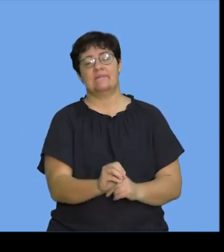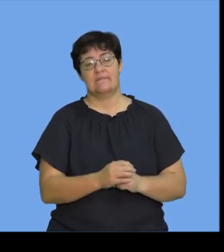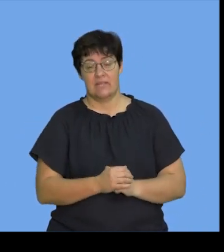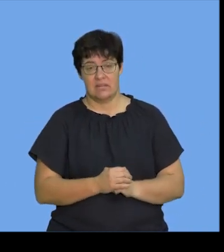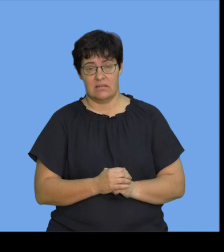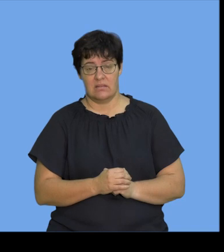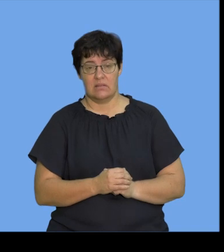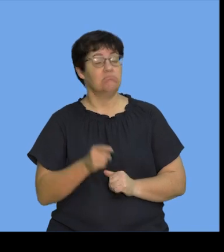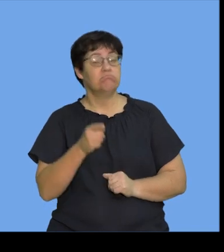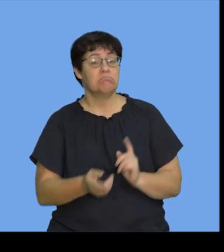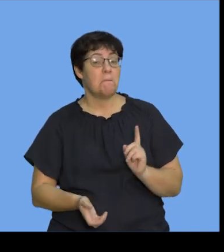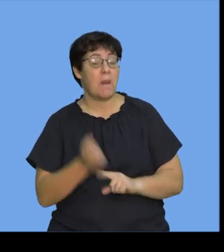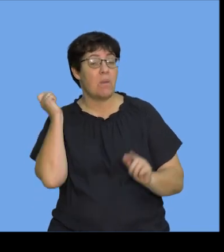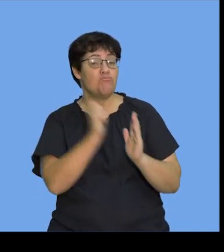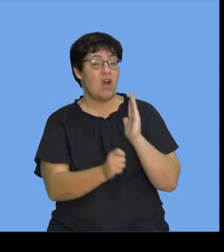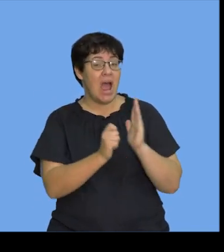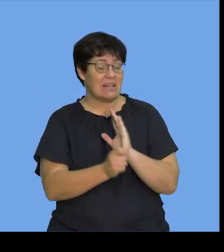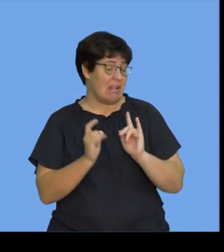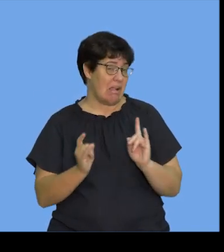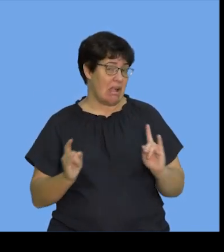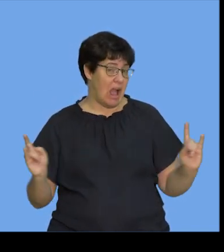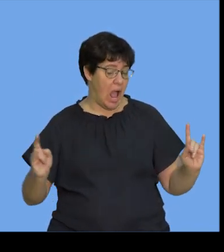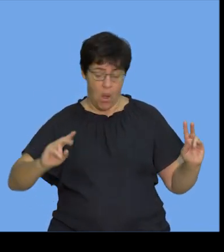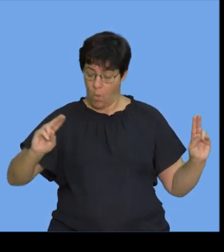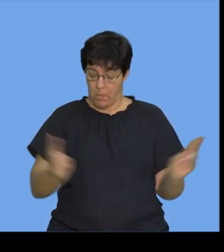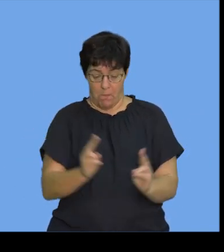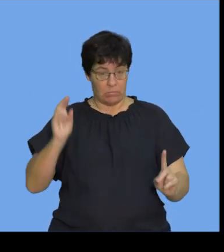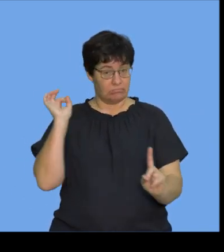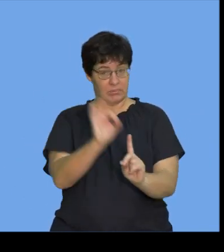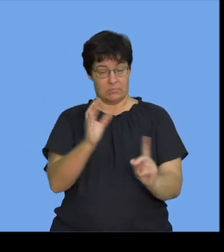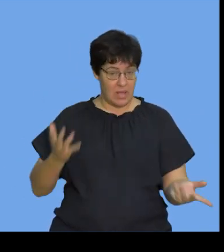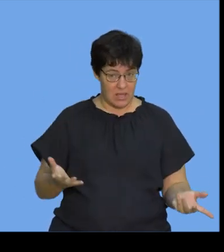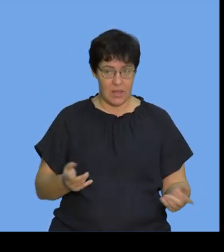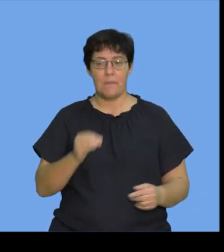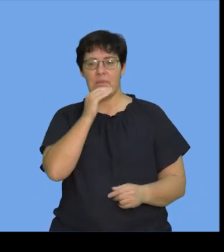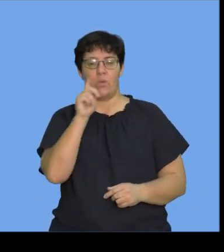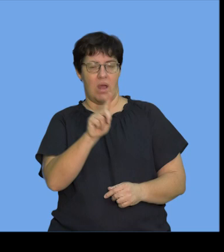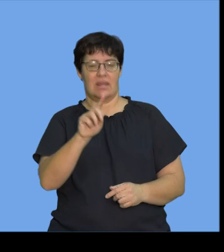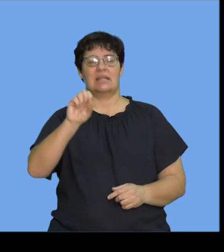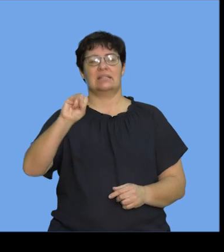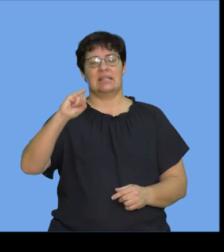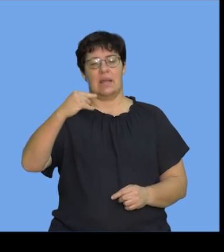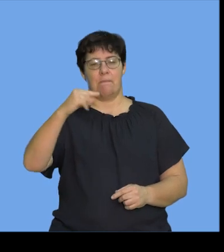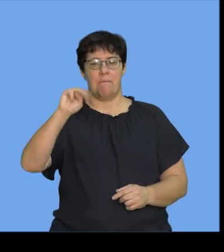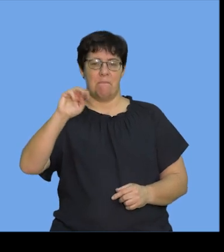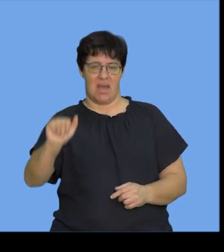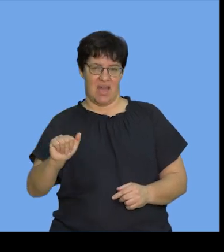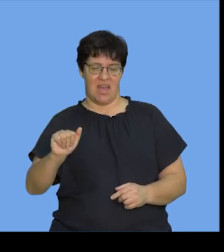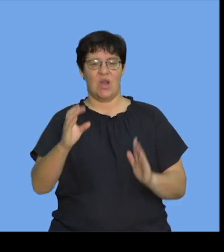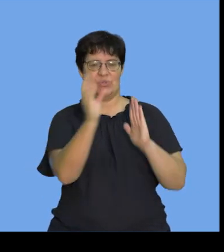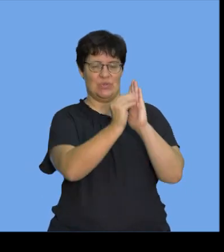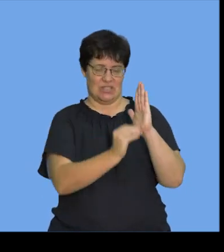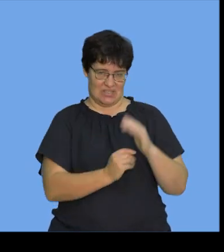And one way of writing a long sum in a concise way, we call it a sigma notation, right? And it